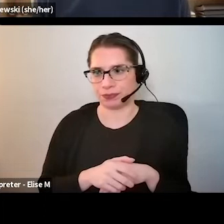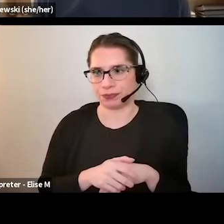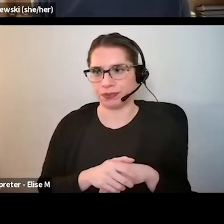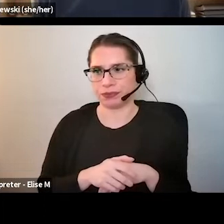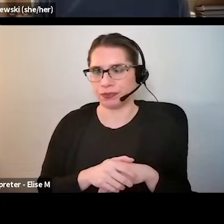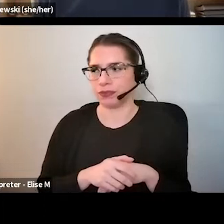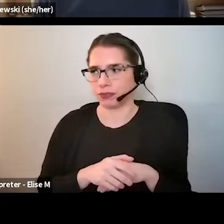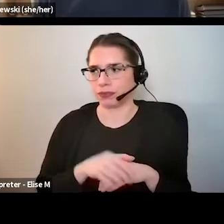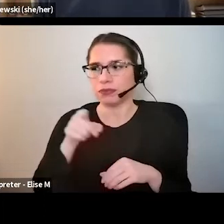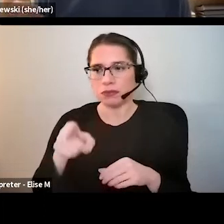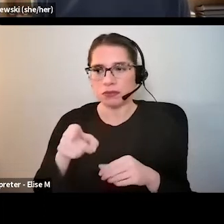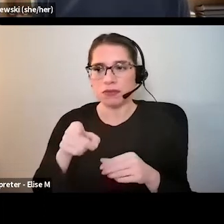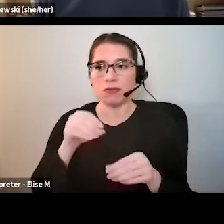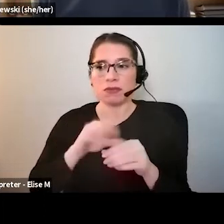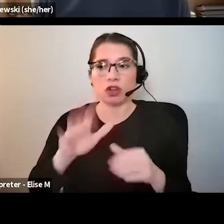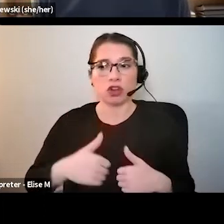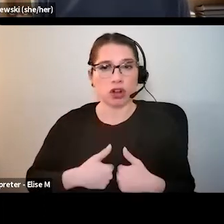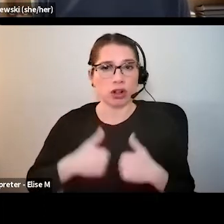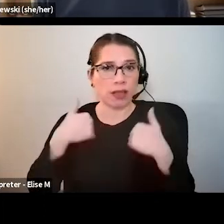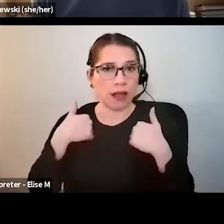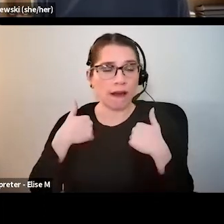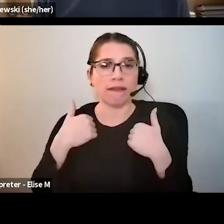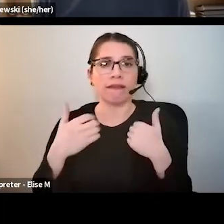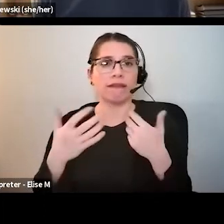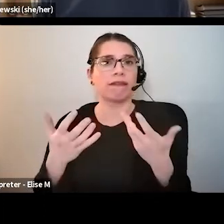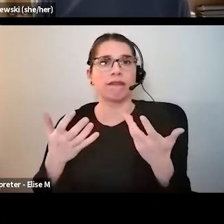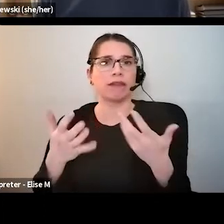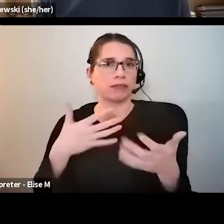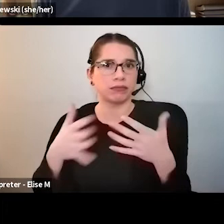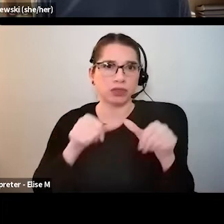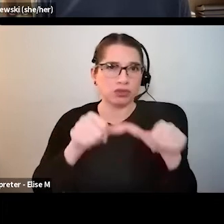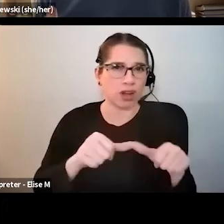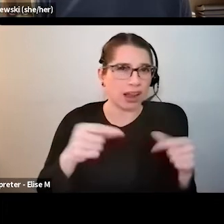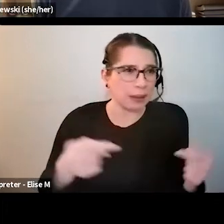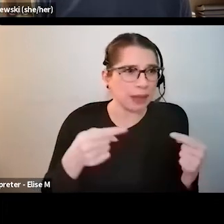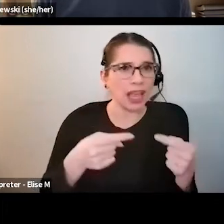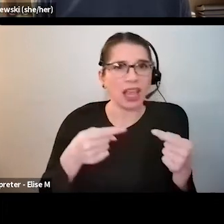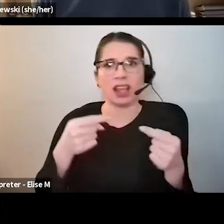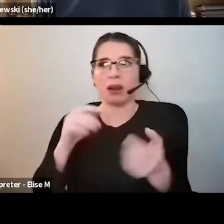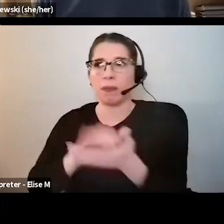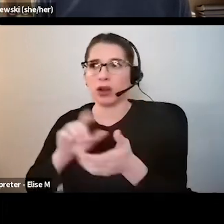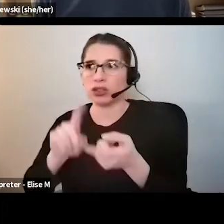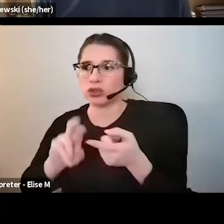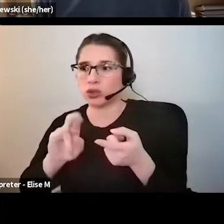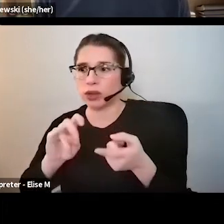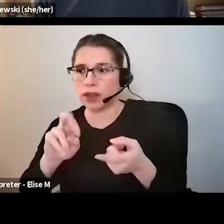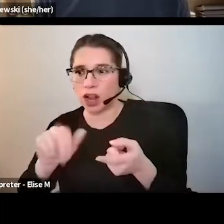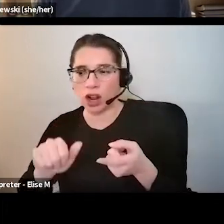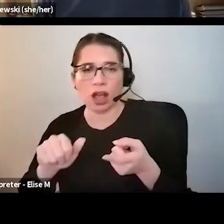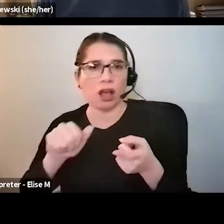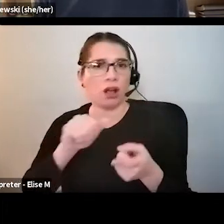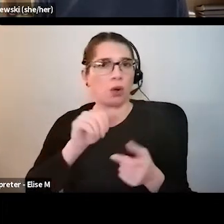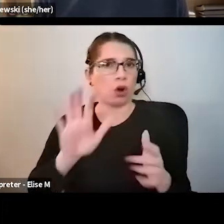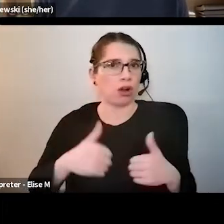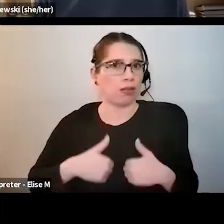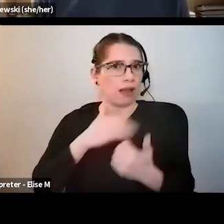her marriage to Rivera, her chronic pain caused by illness and injury, or her life at the center of activist and